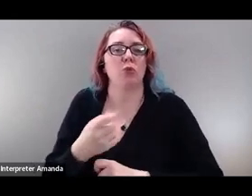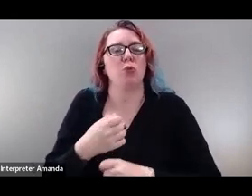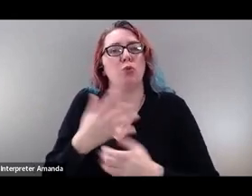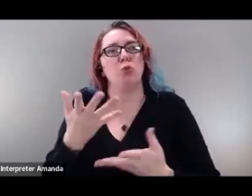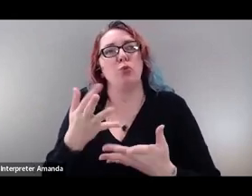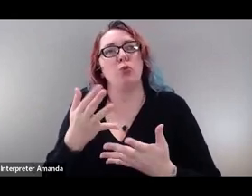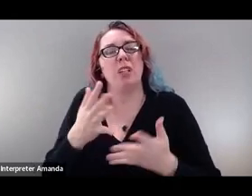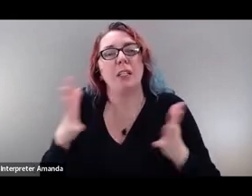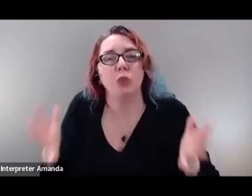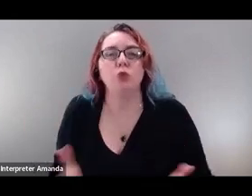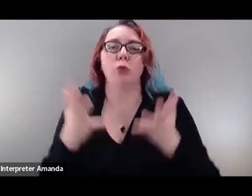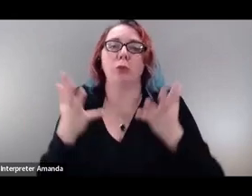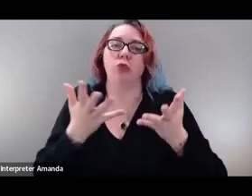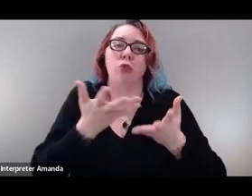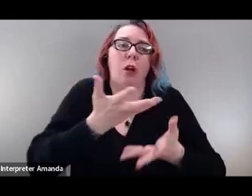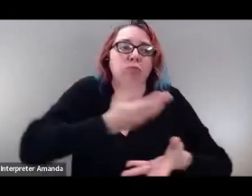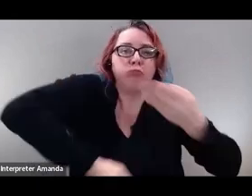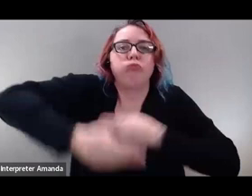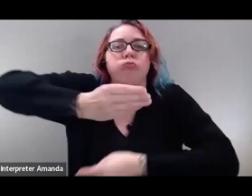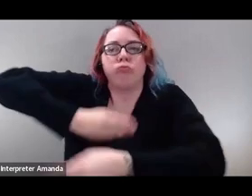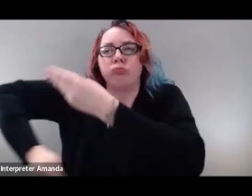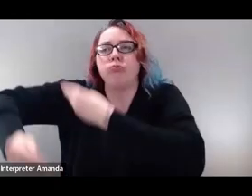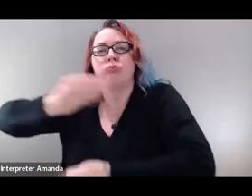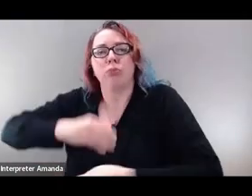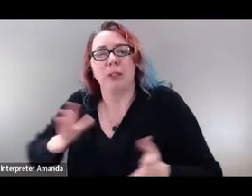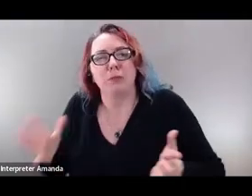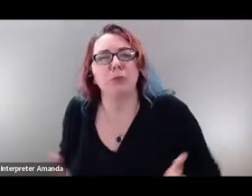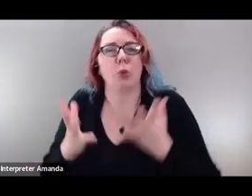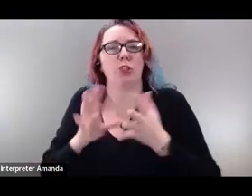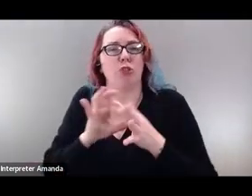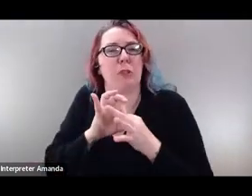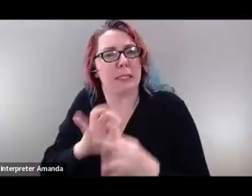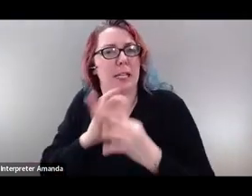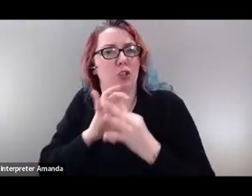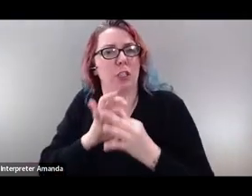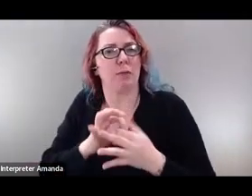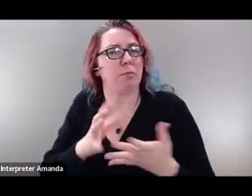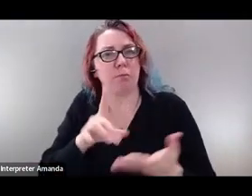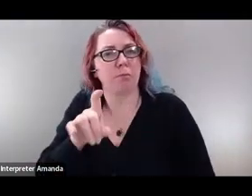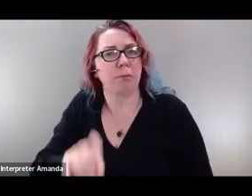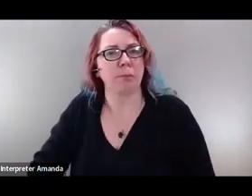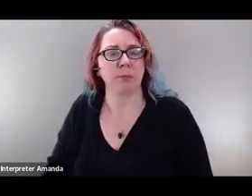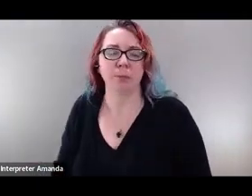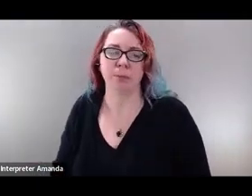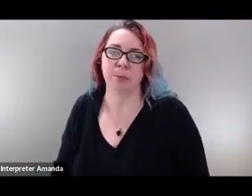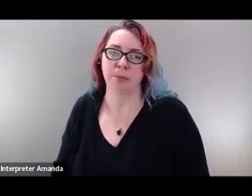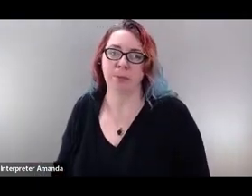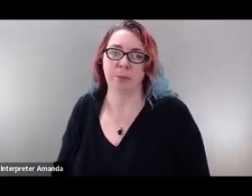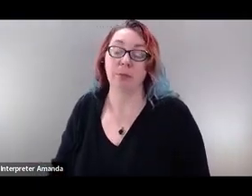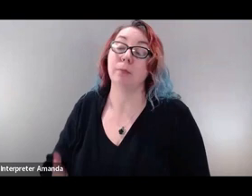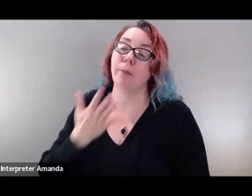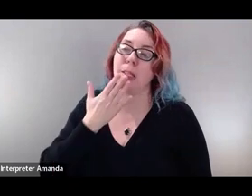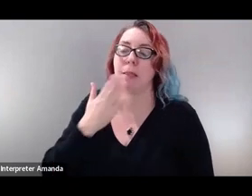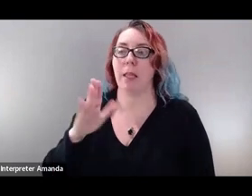space for this in the initiatives you are part of? Really wonderful. Thank you for that, Benjamin. And just thank you for so